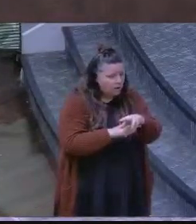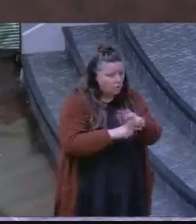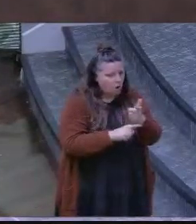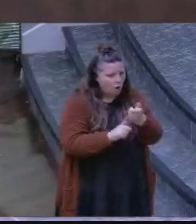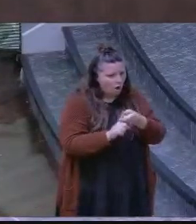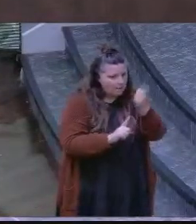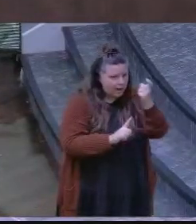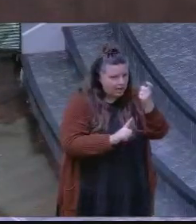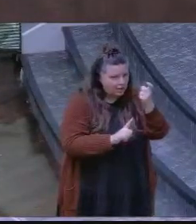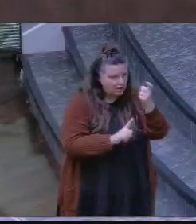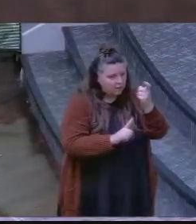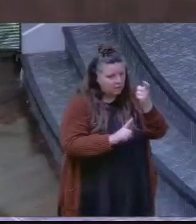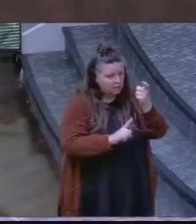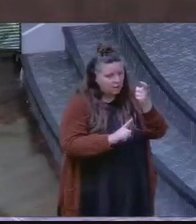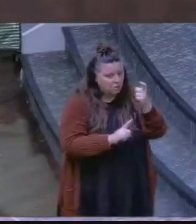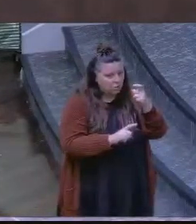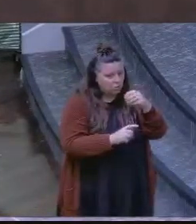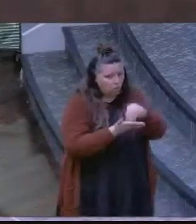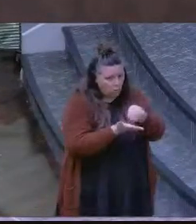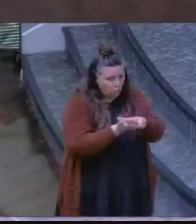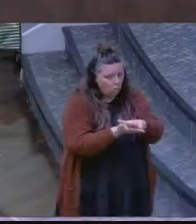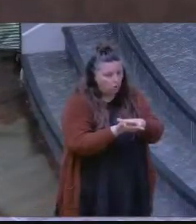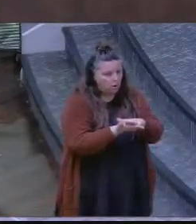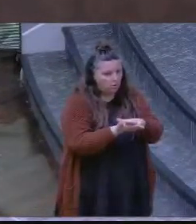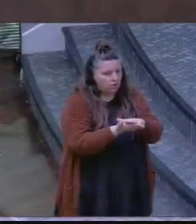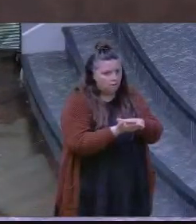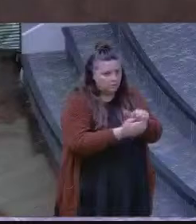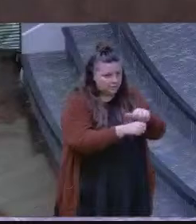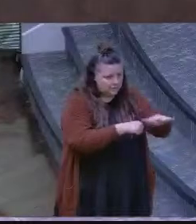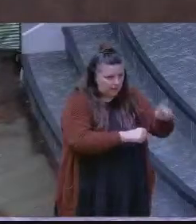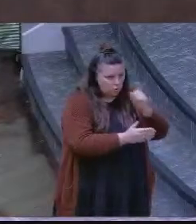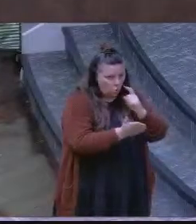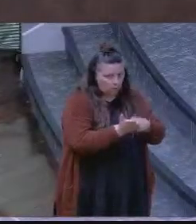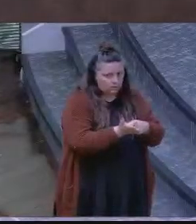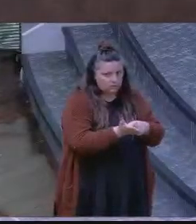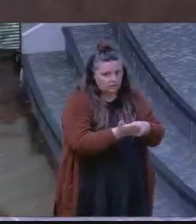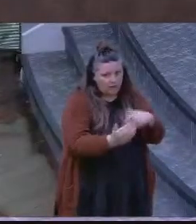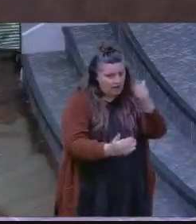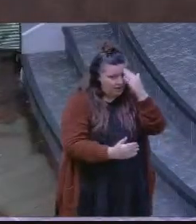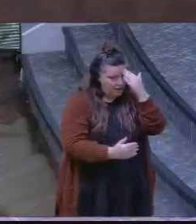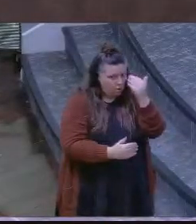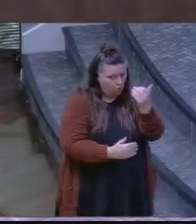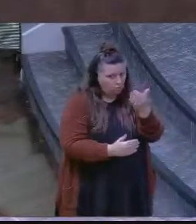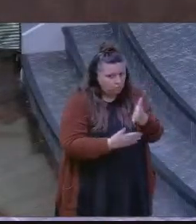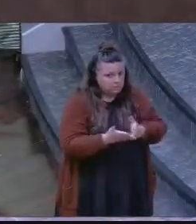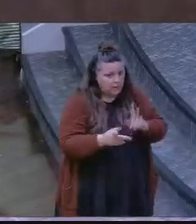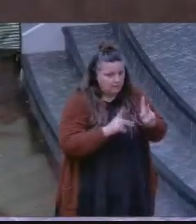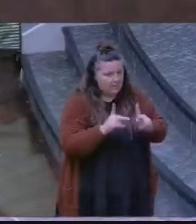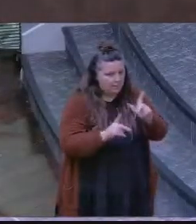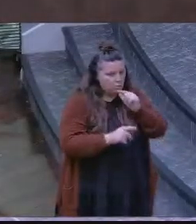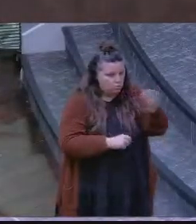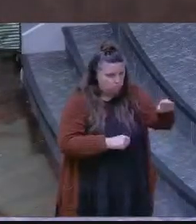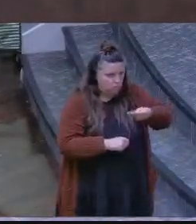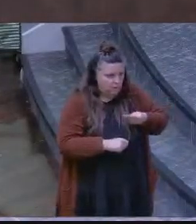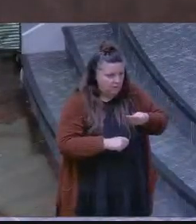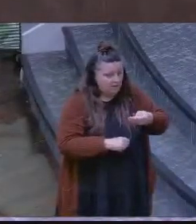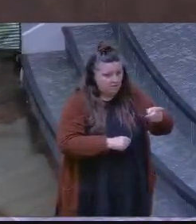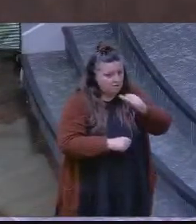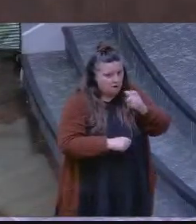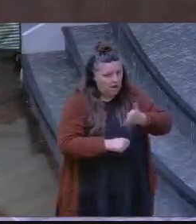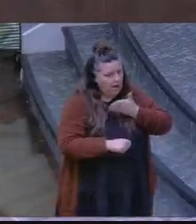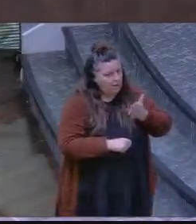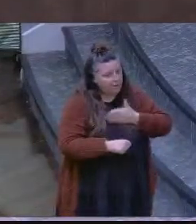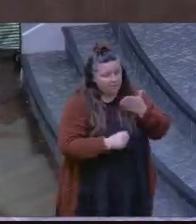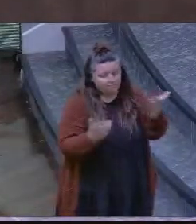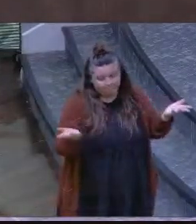automatically record and send those notices. And I know a few people that got them, so I mean, and they weren't happy, but that's okay. $300 to ignore it, that was a